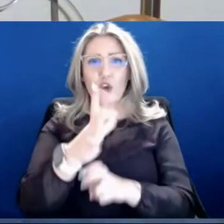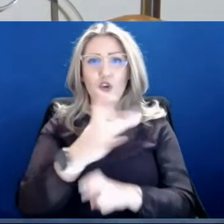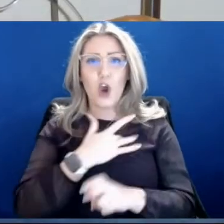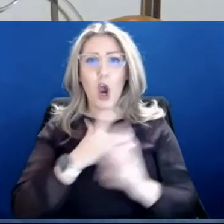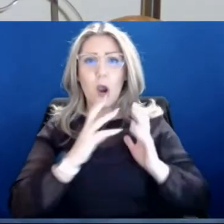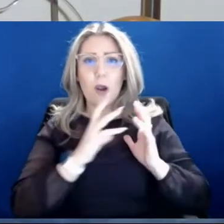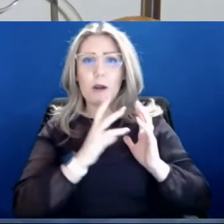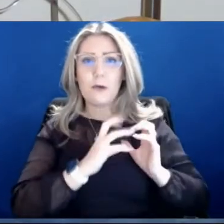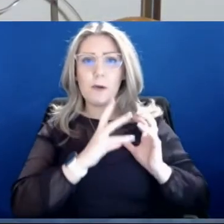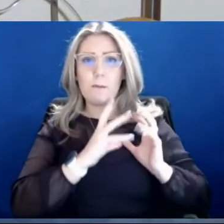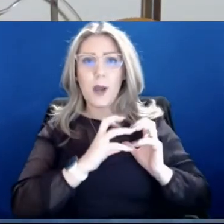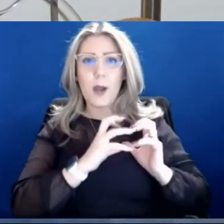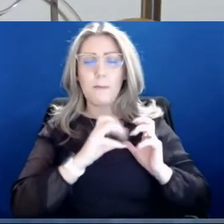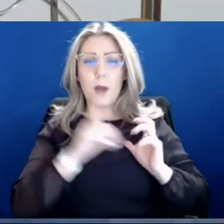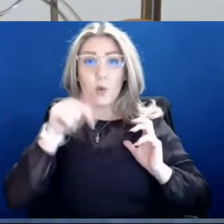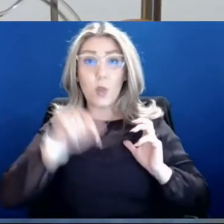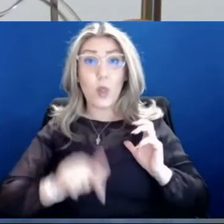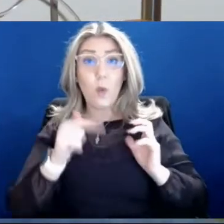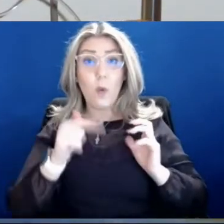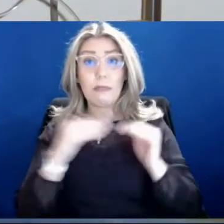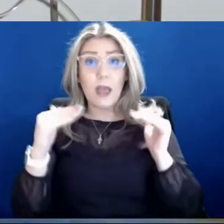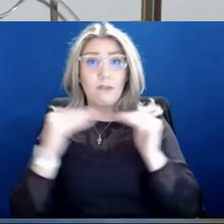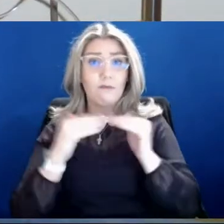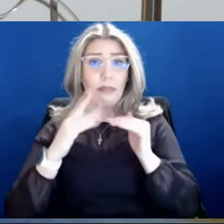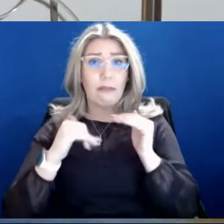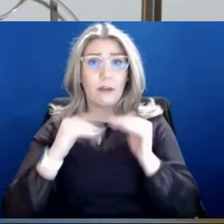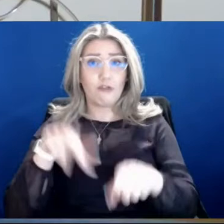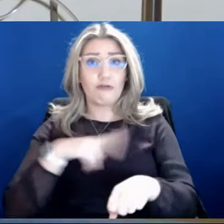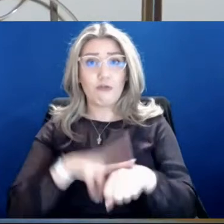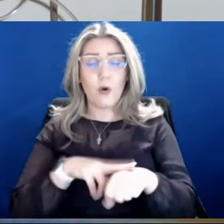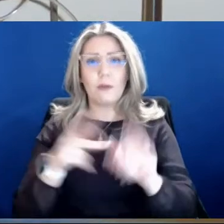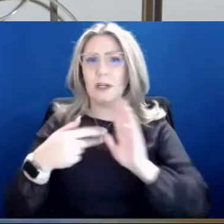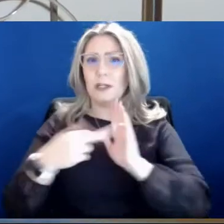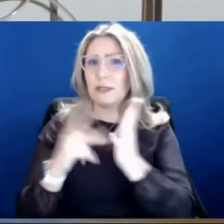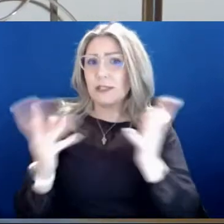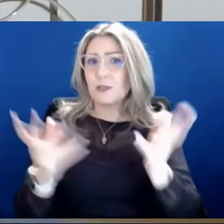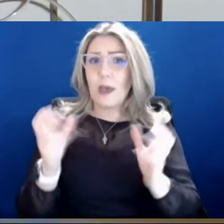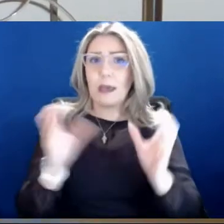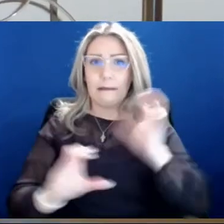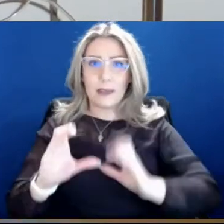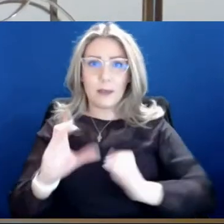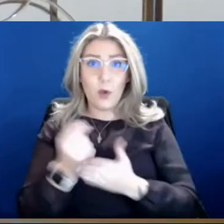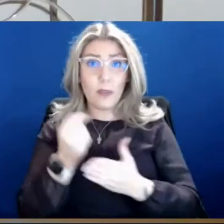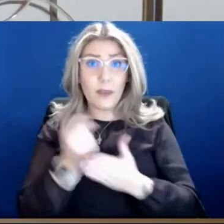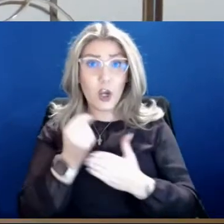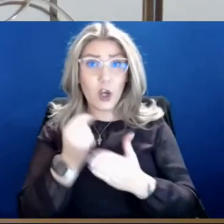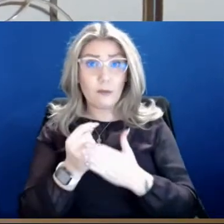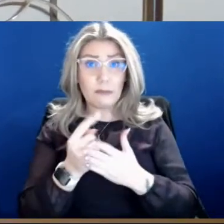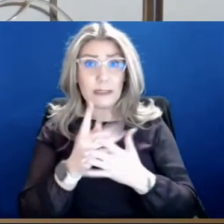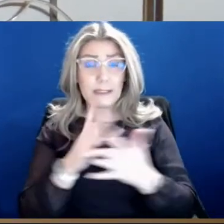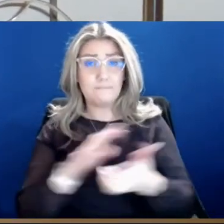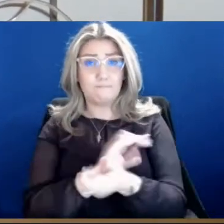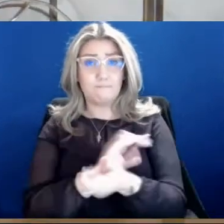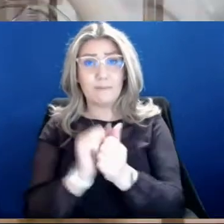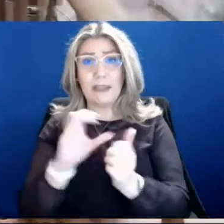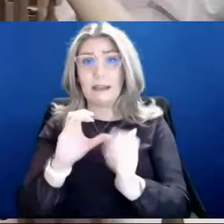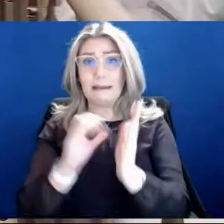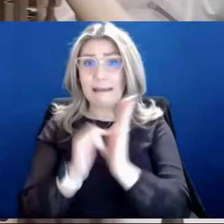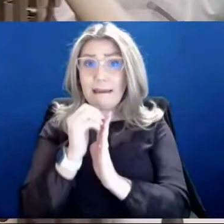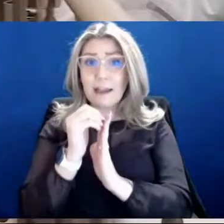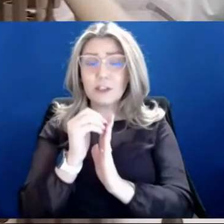a lower level than normal. It meant the chemotherapy to knock out the cancer could also cause Becky's heart to